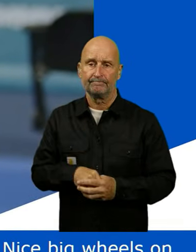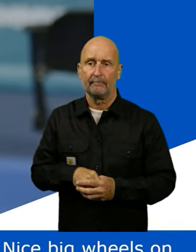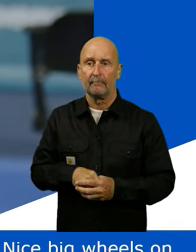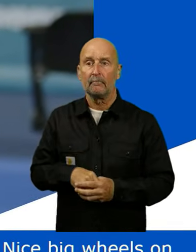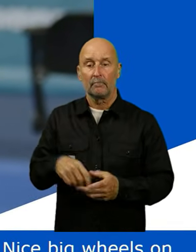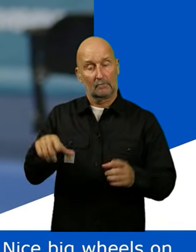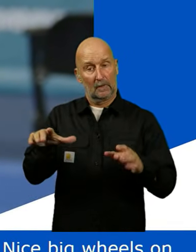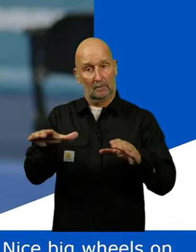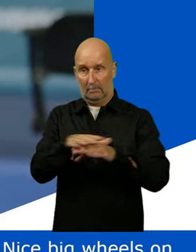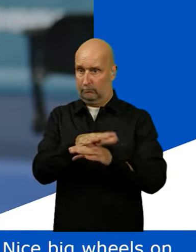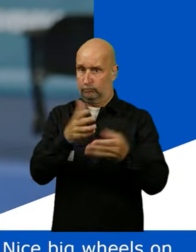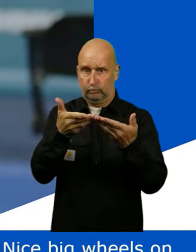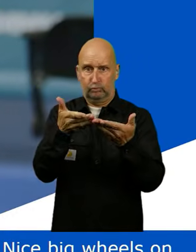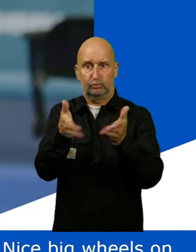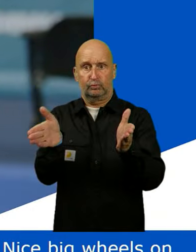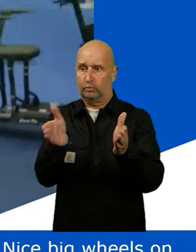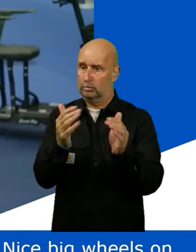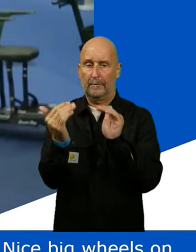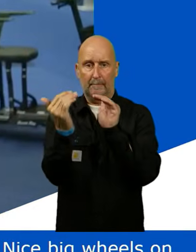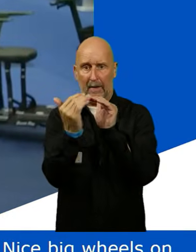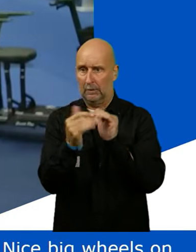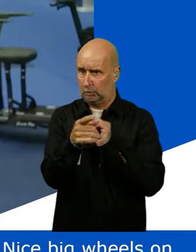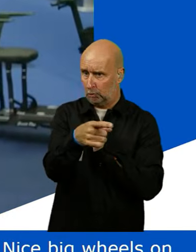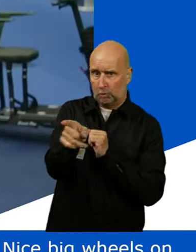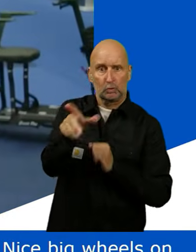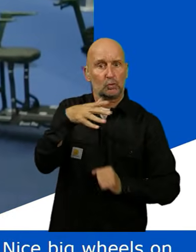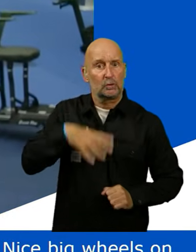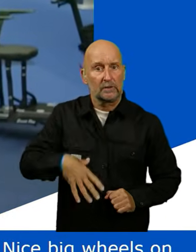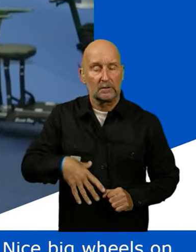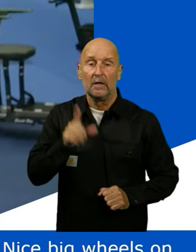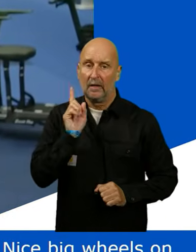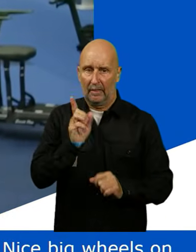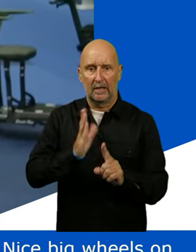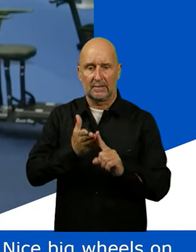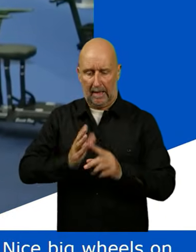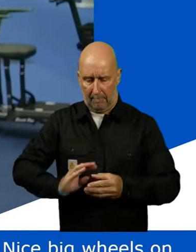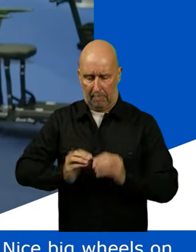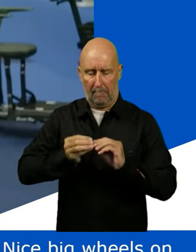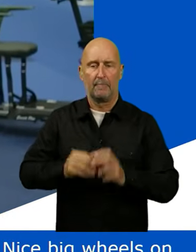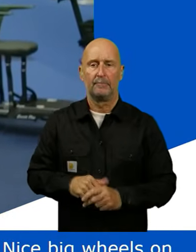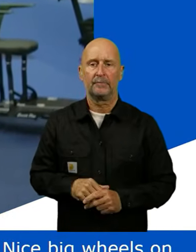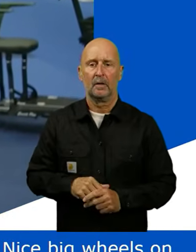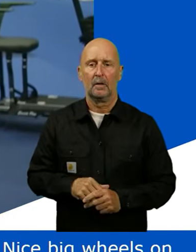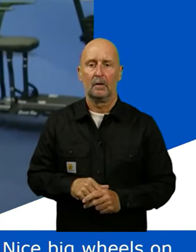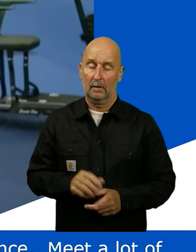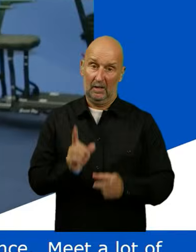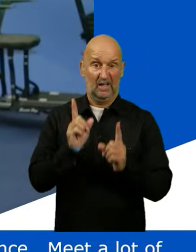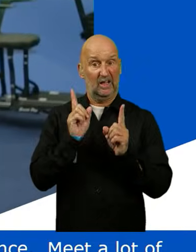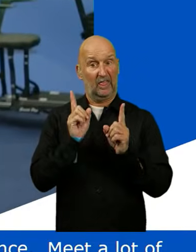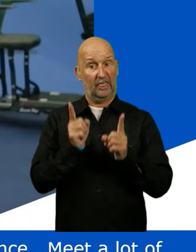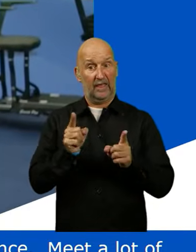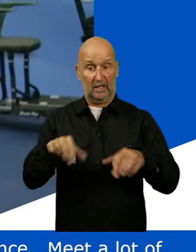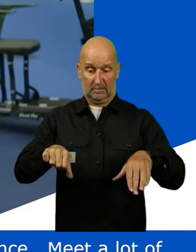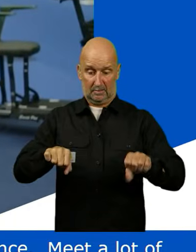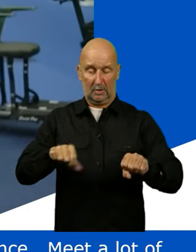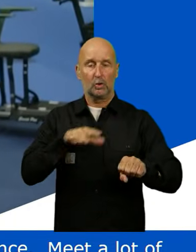can cover a wide audience, meet a lot of needs, and that was the aim with this one. And I imagine with something like this, you really need to come and test it and try it out to make